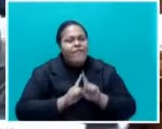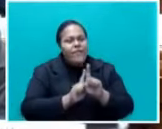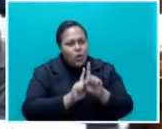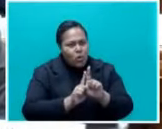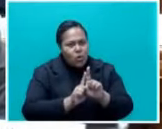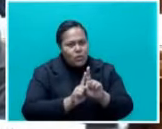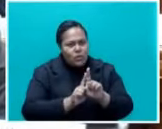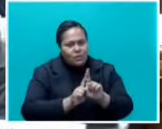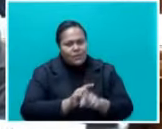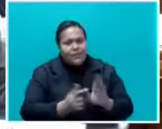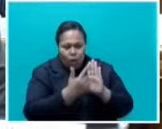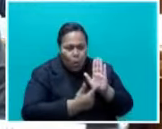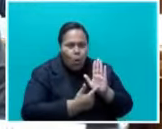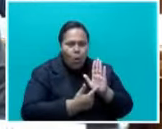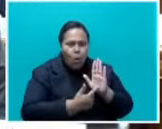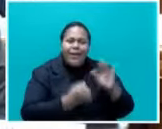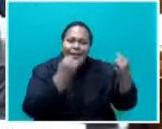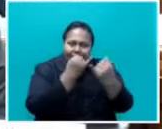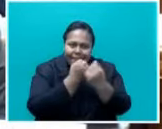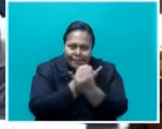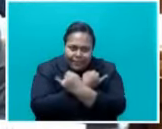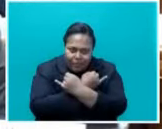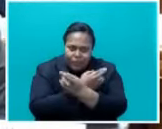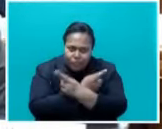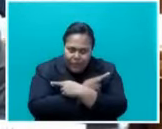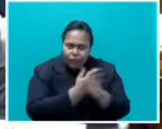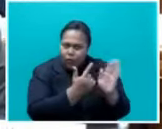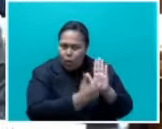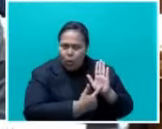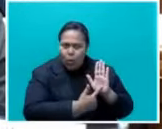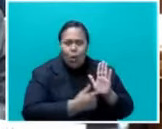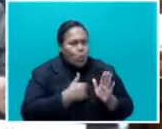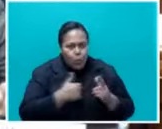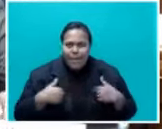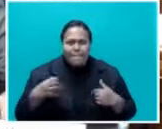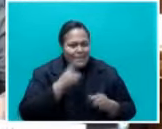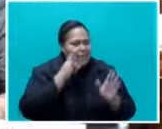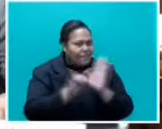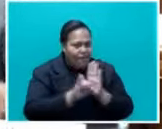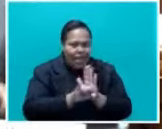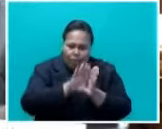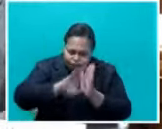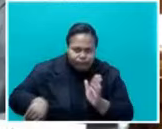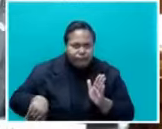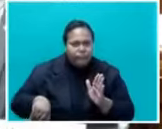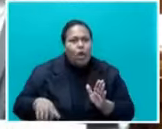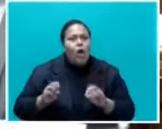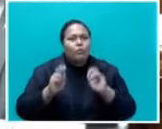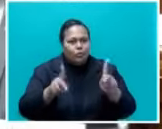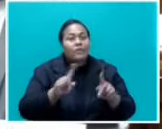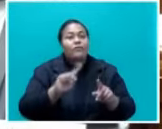electoral roll. The voter list must have integrity. And therefore, we must reduce and eliminate any opportunity for